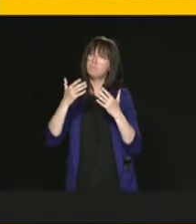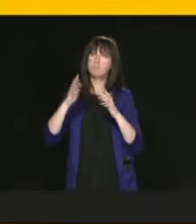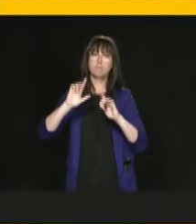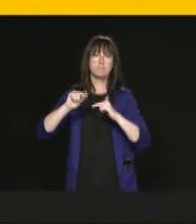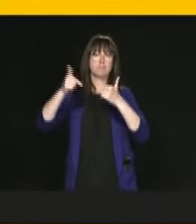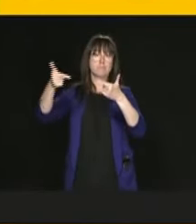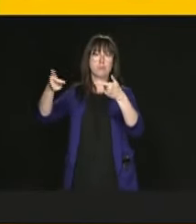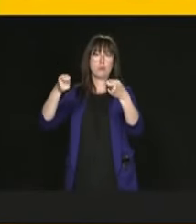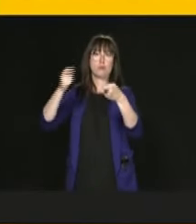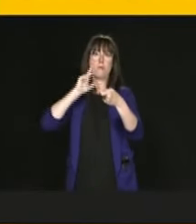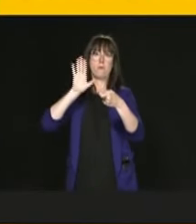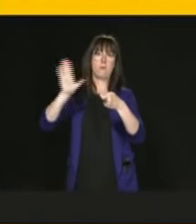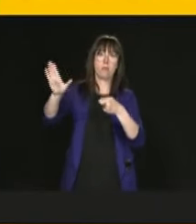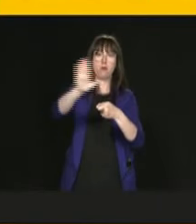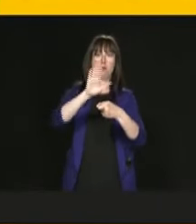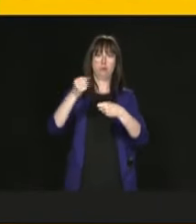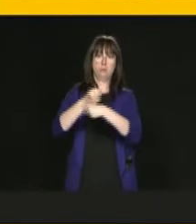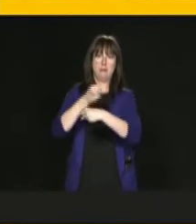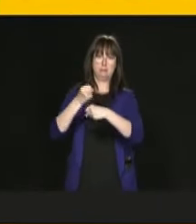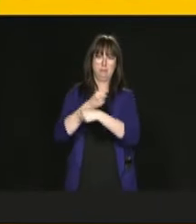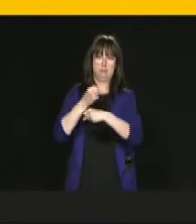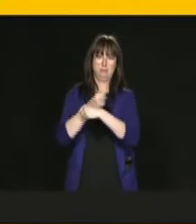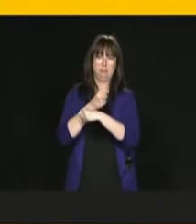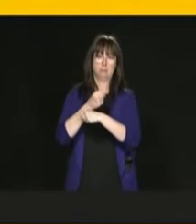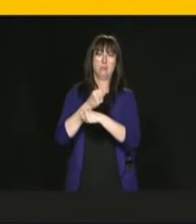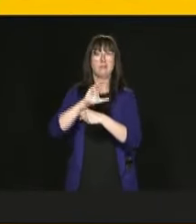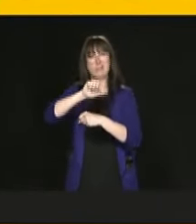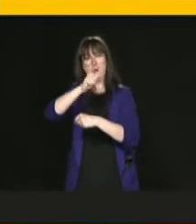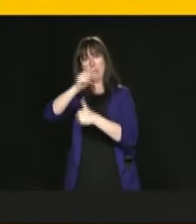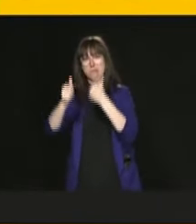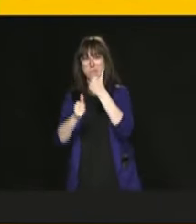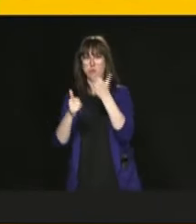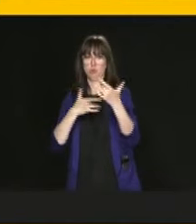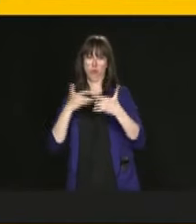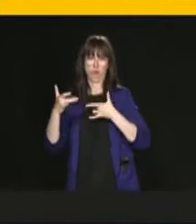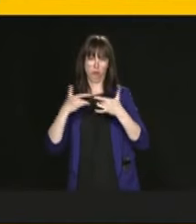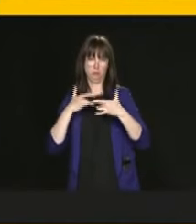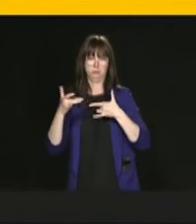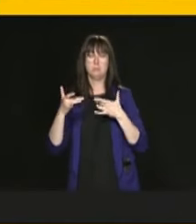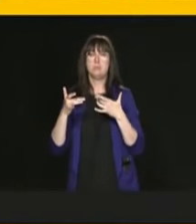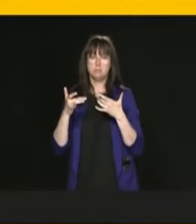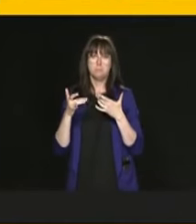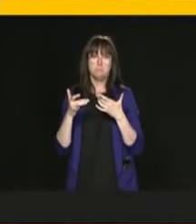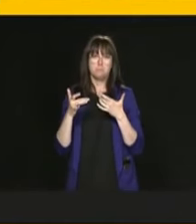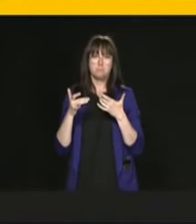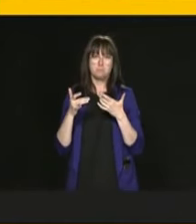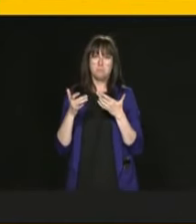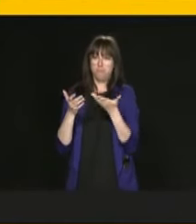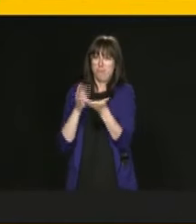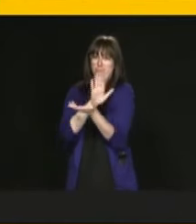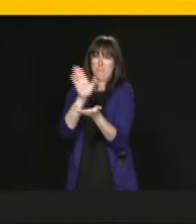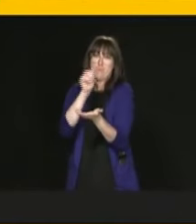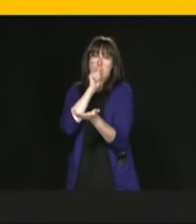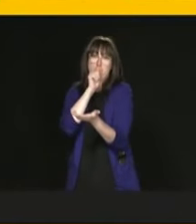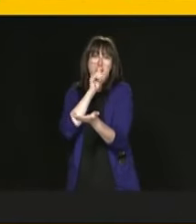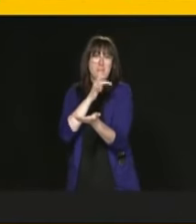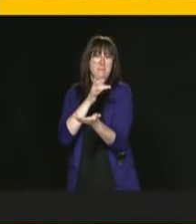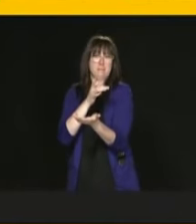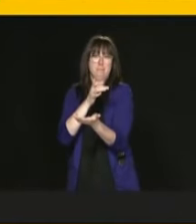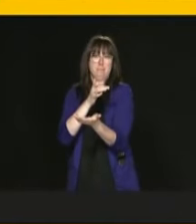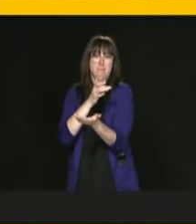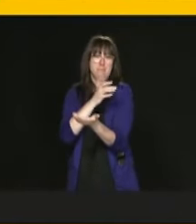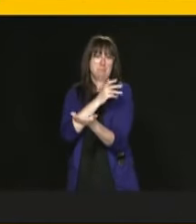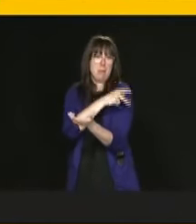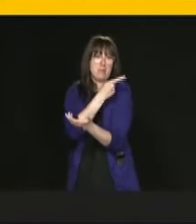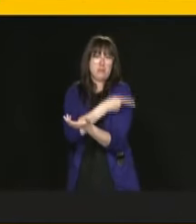is a sub-concern dealing with private patient confidentiality. We have to respect. The worst